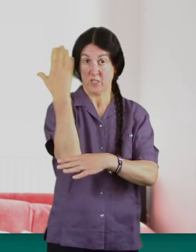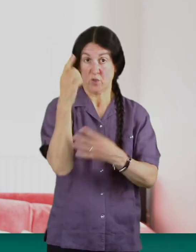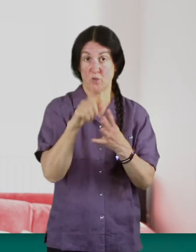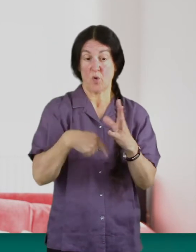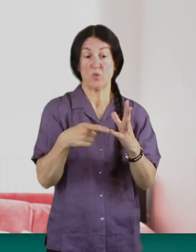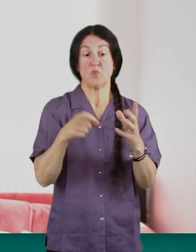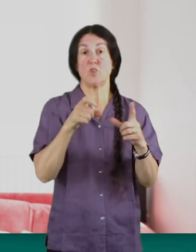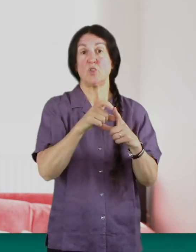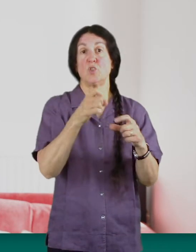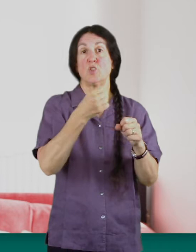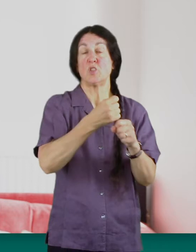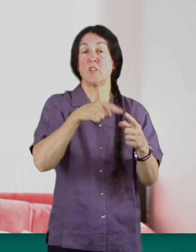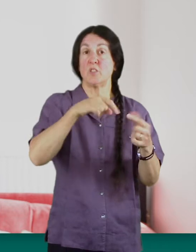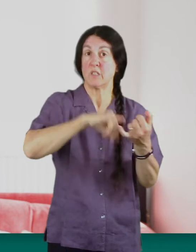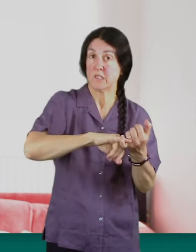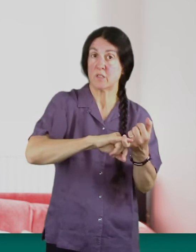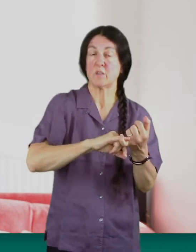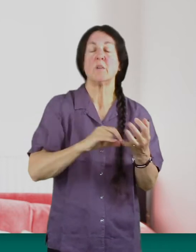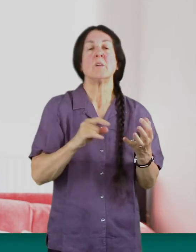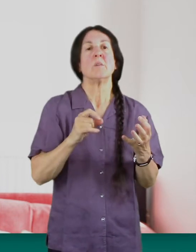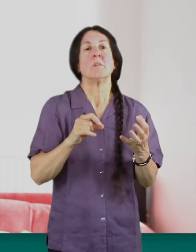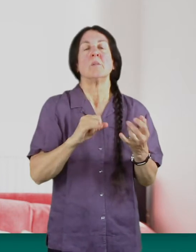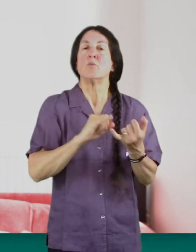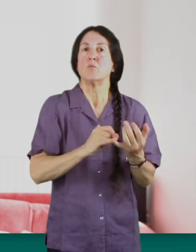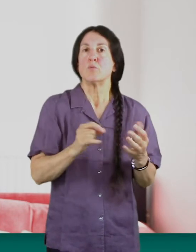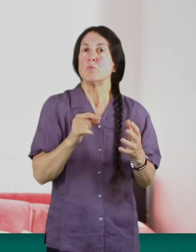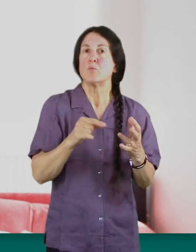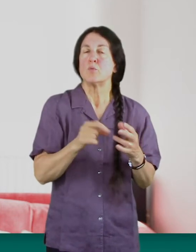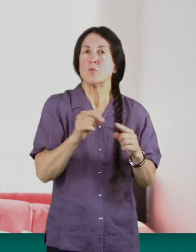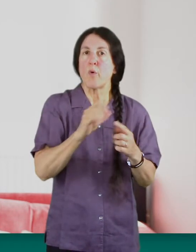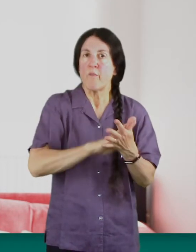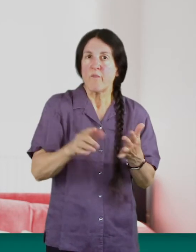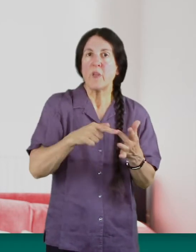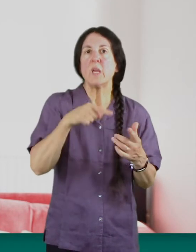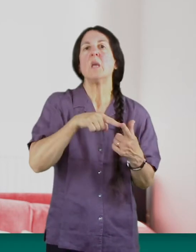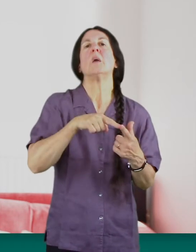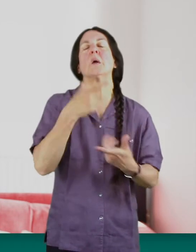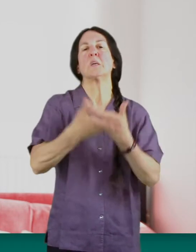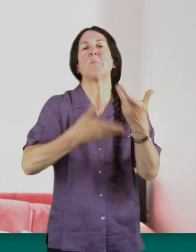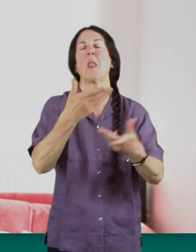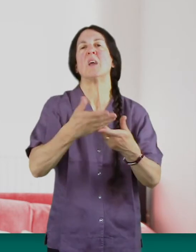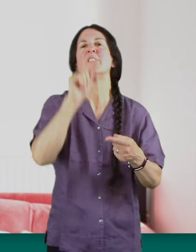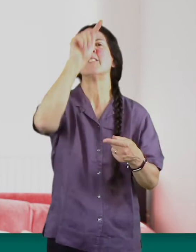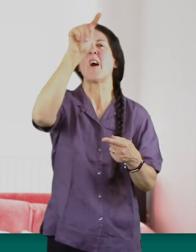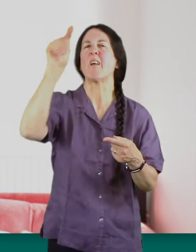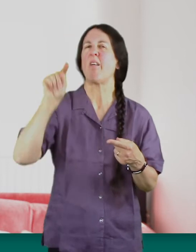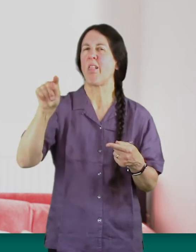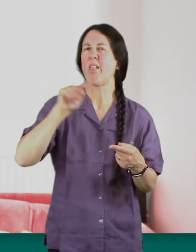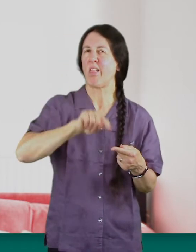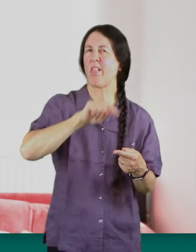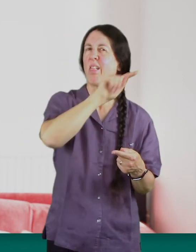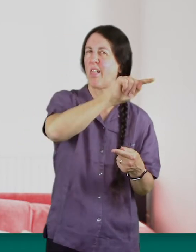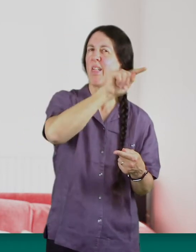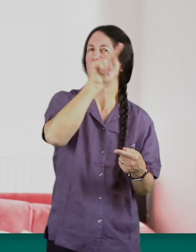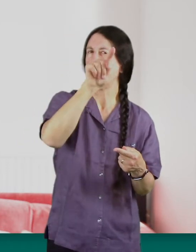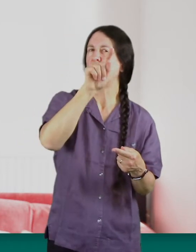cycle. The people of Israel doing evil in the eyes of the Lord, walking away from him, realizing their mistakes, coming back